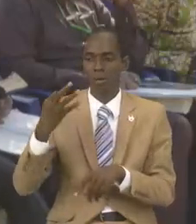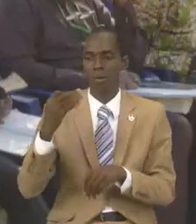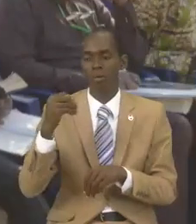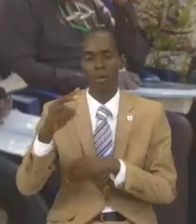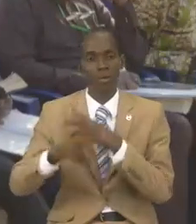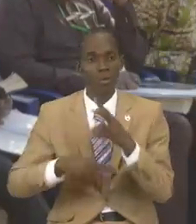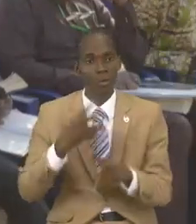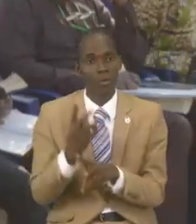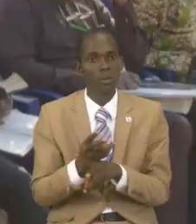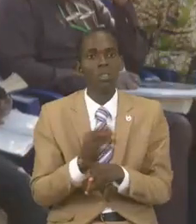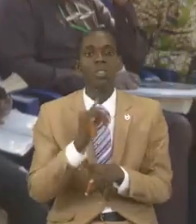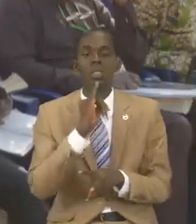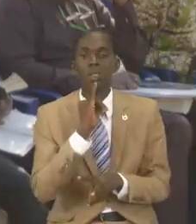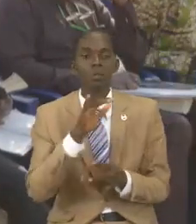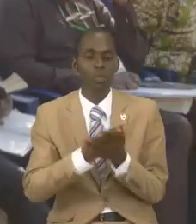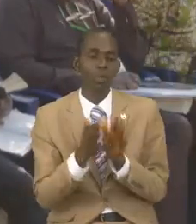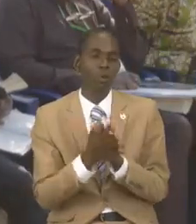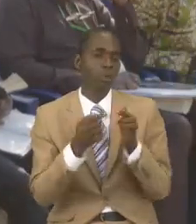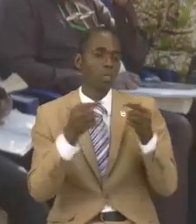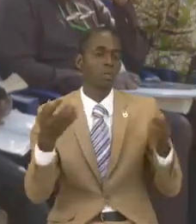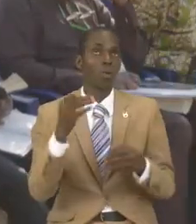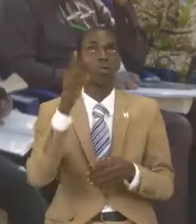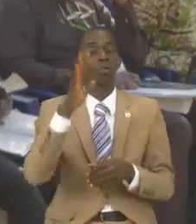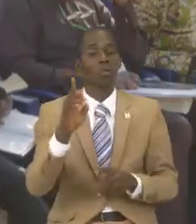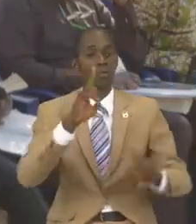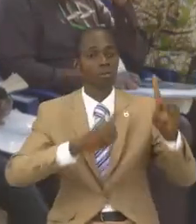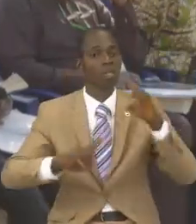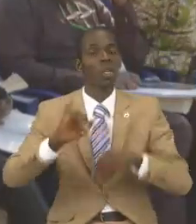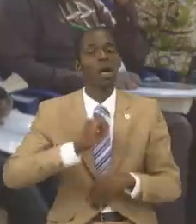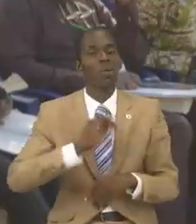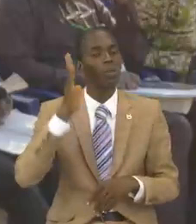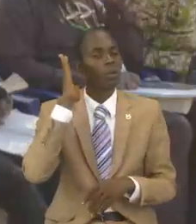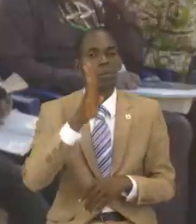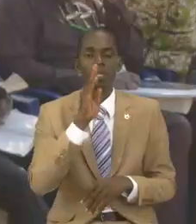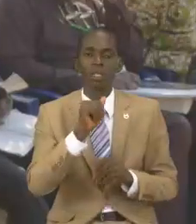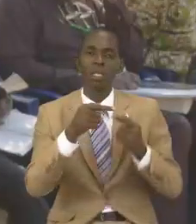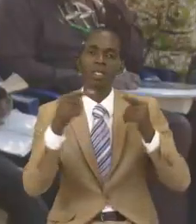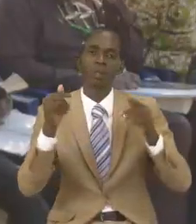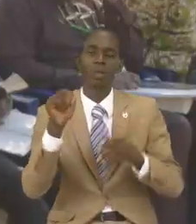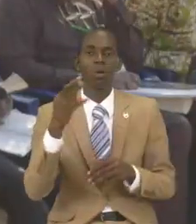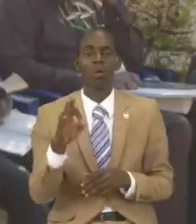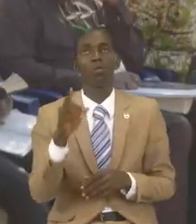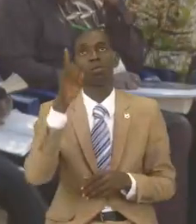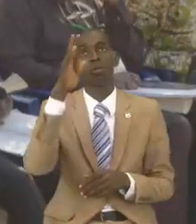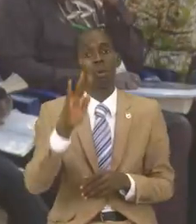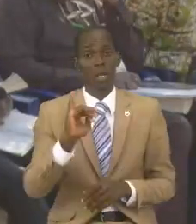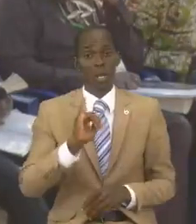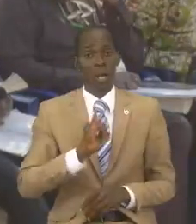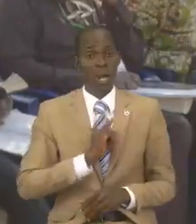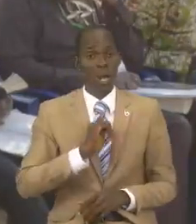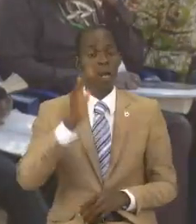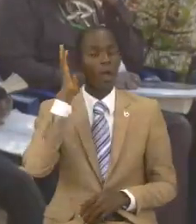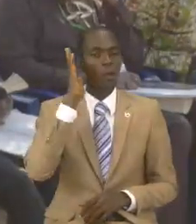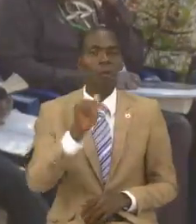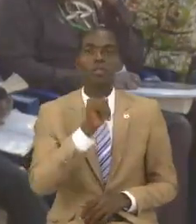the enemy of God. I will not be an enemy of God. I will not be an enemy